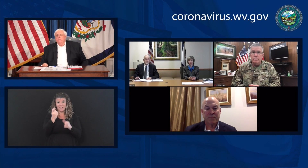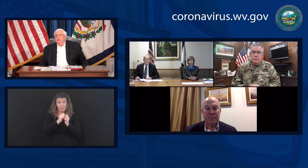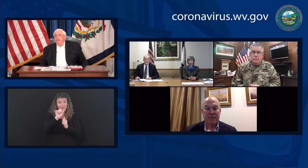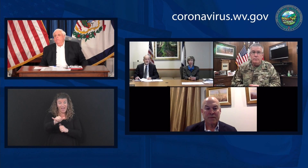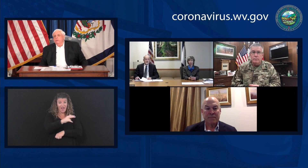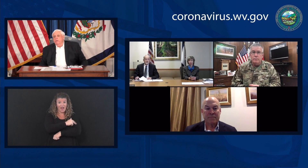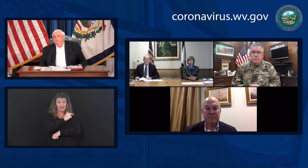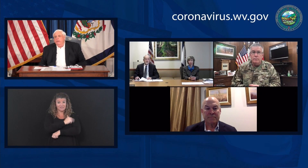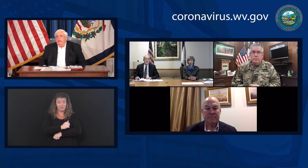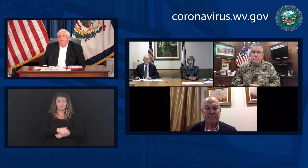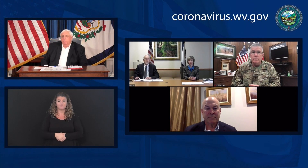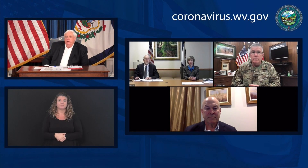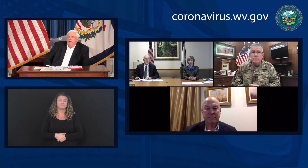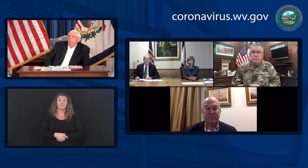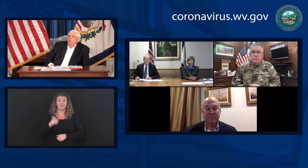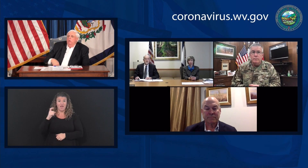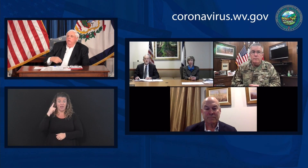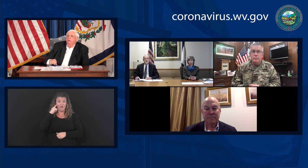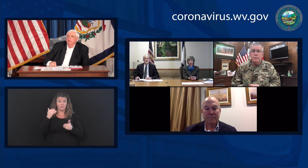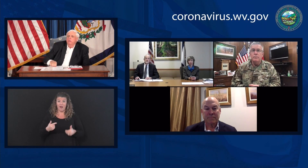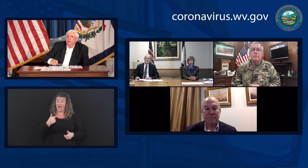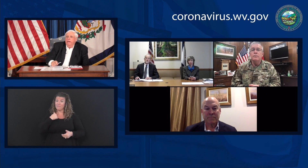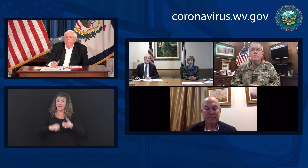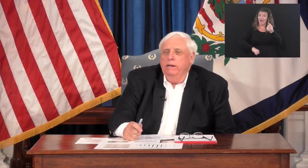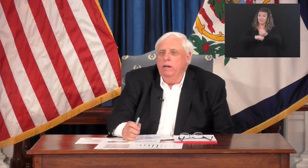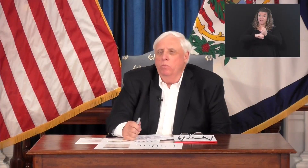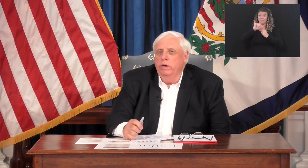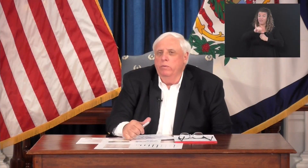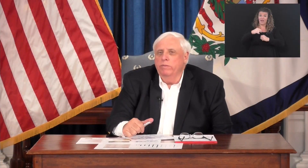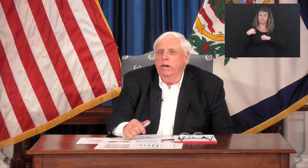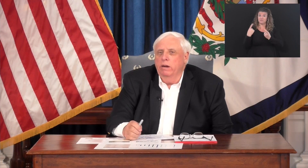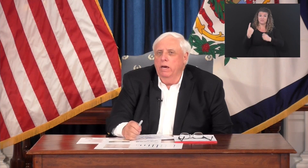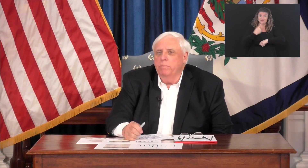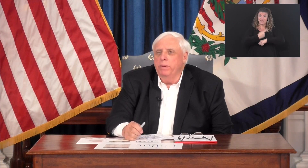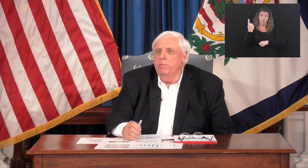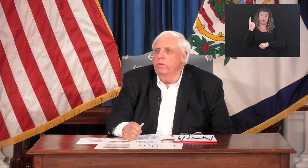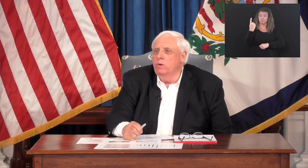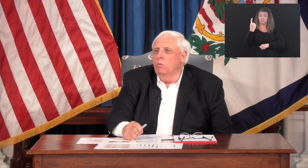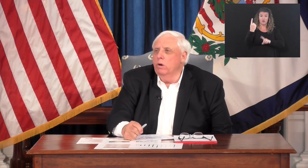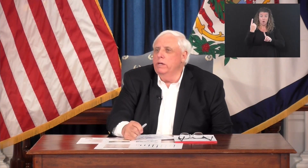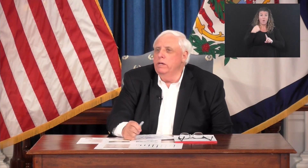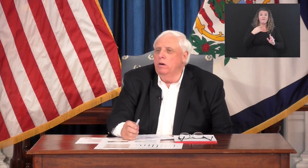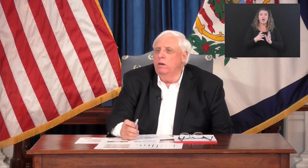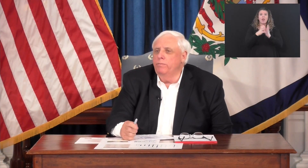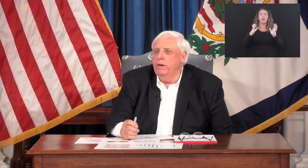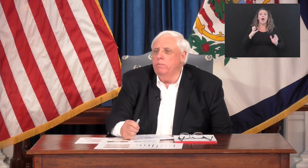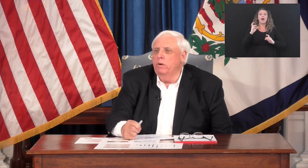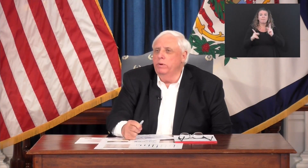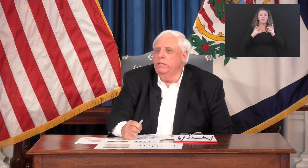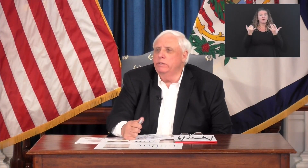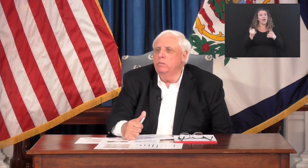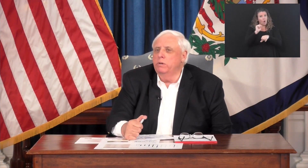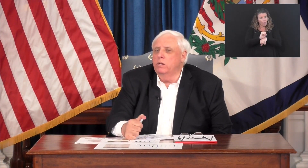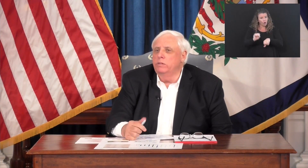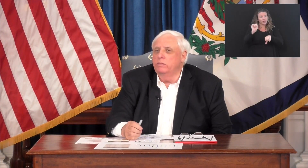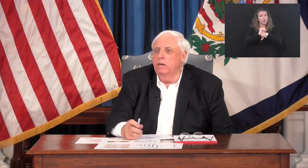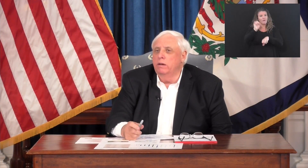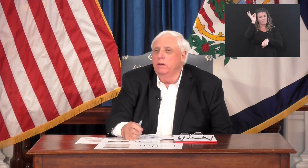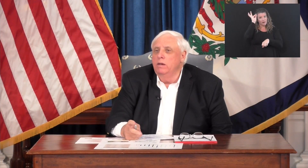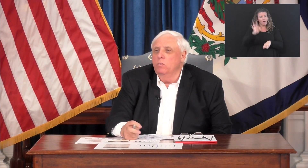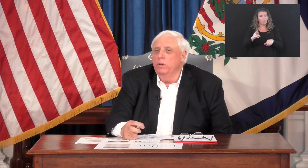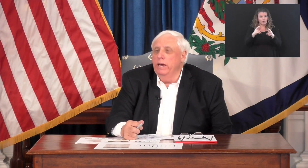I've been an advocate of that from day one. And we've got a lot of people that are working on Fairmont Regional